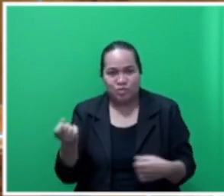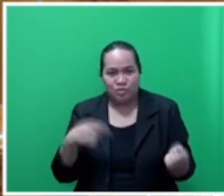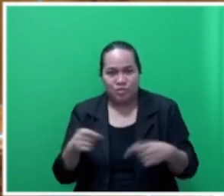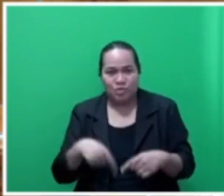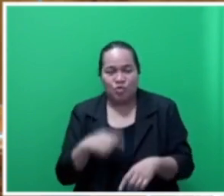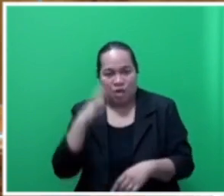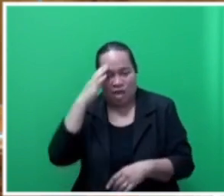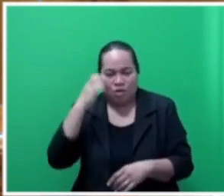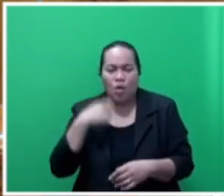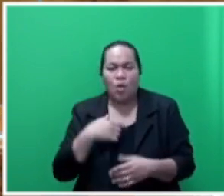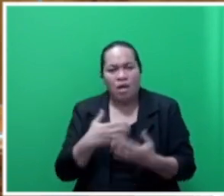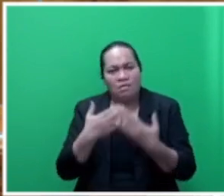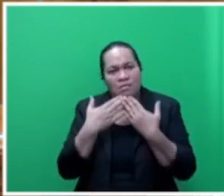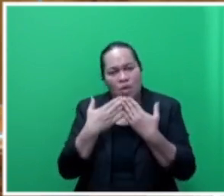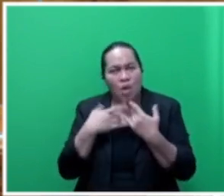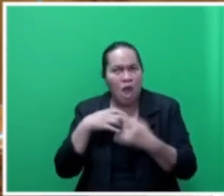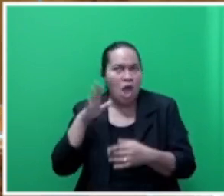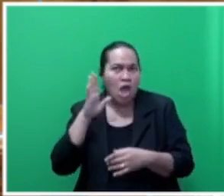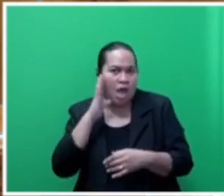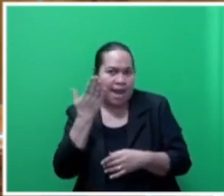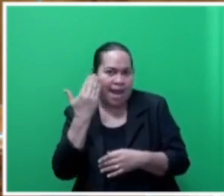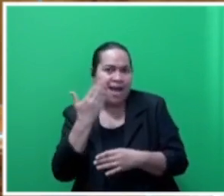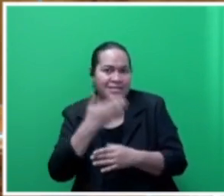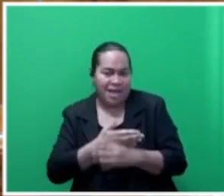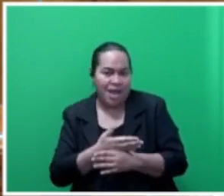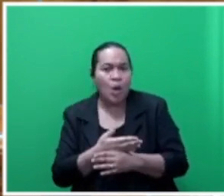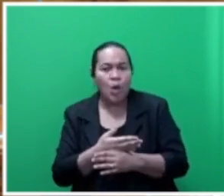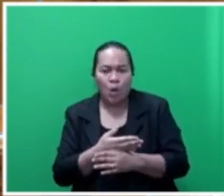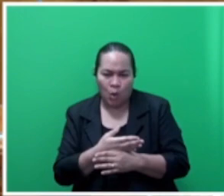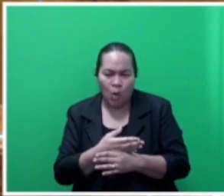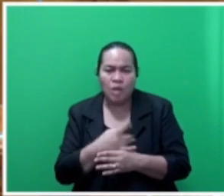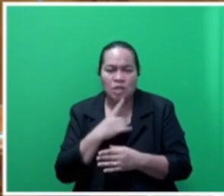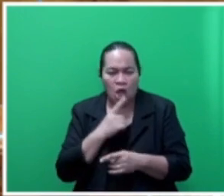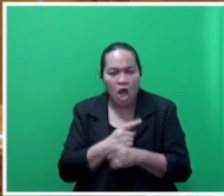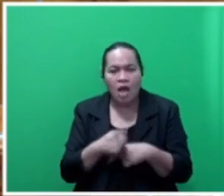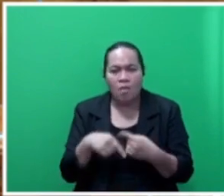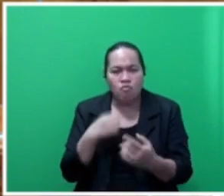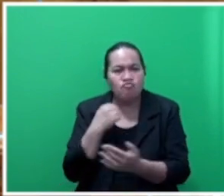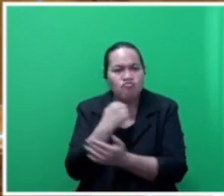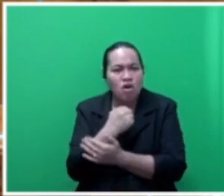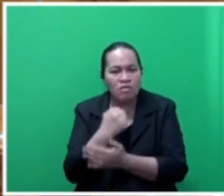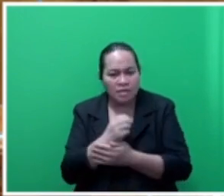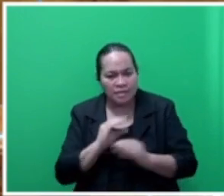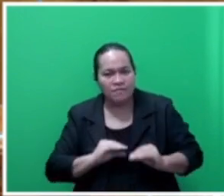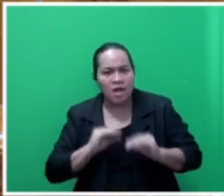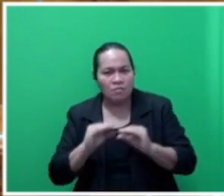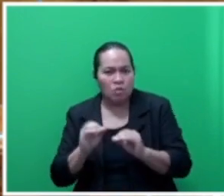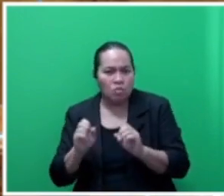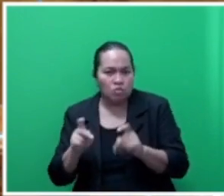We are grateful for what we heard last night, this rugby investment opportunities